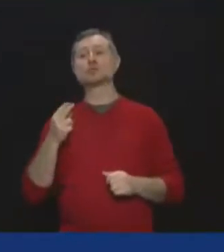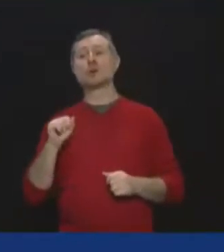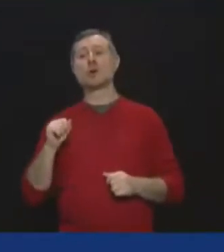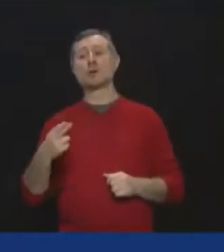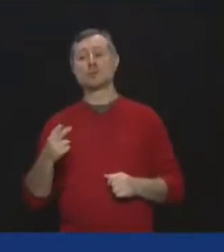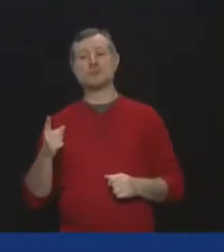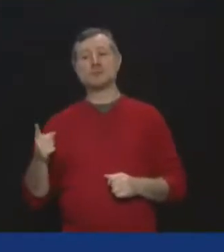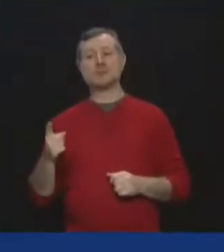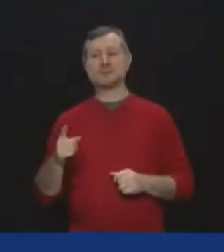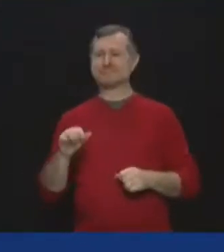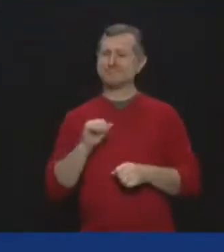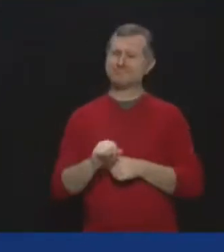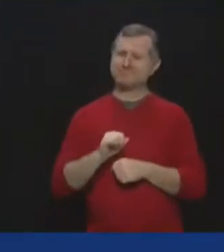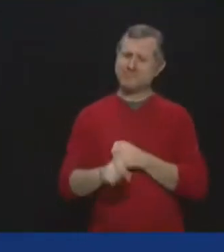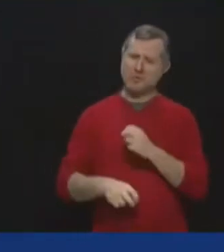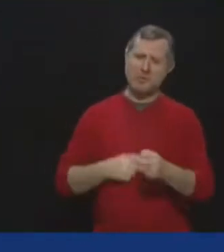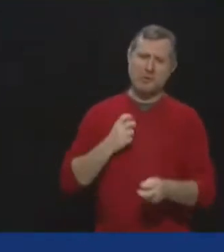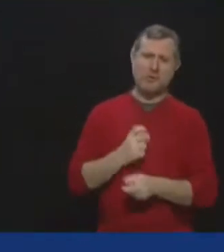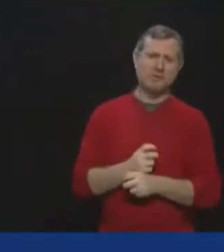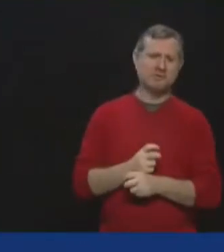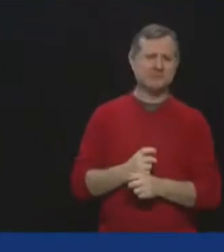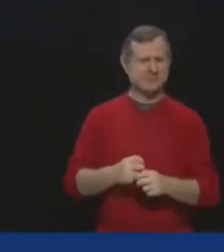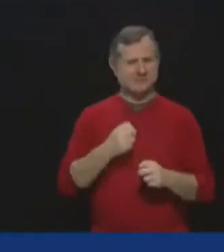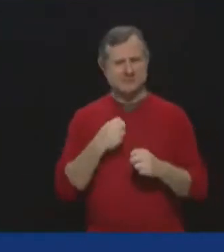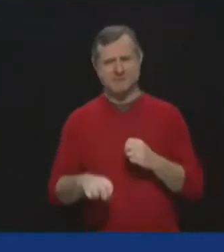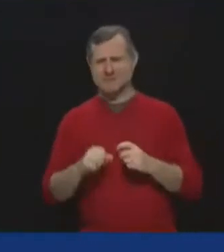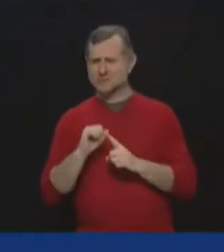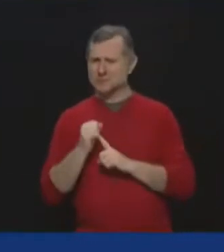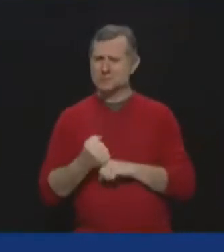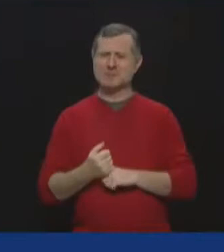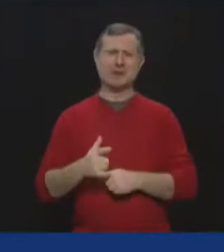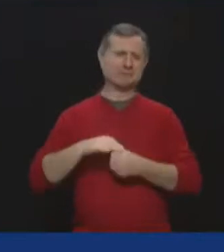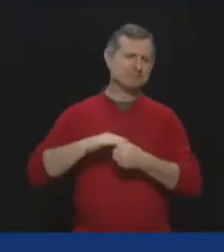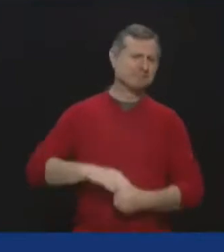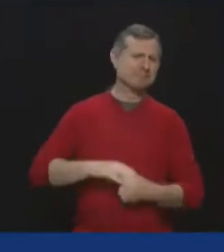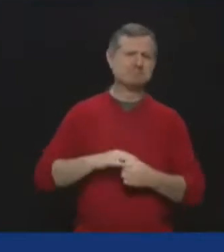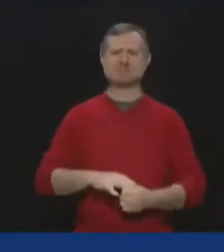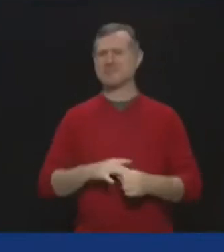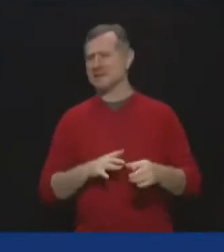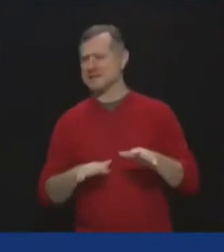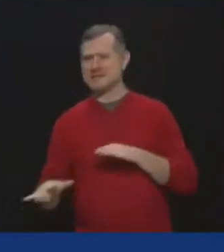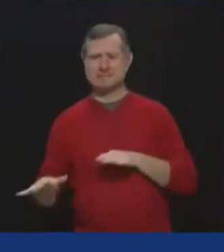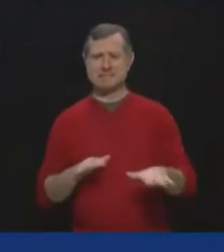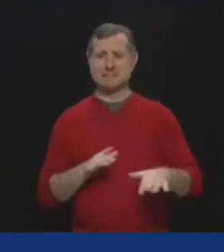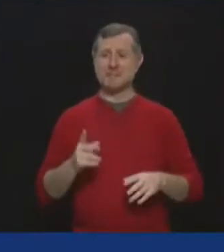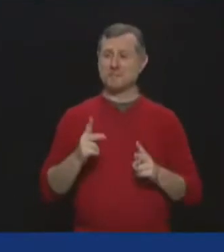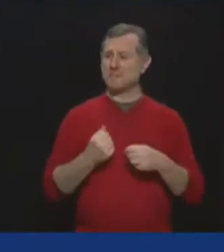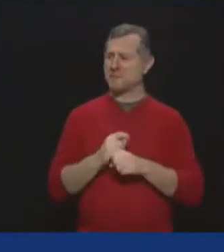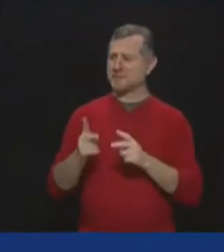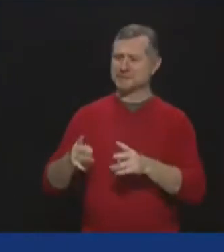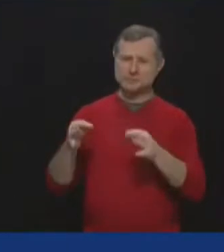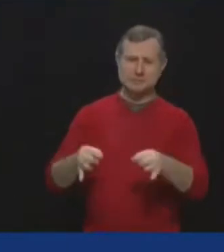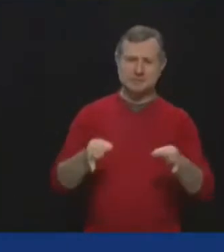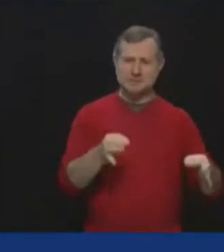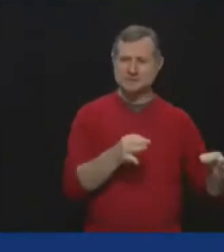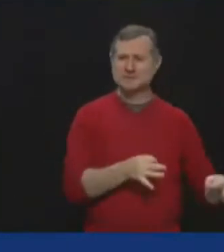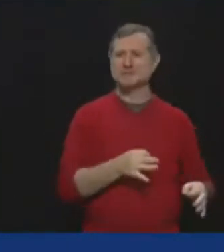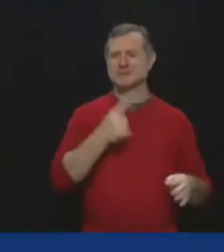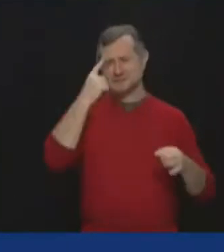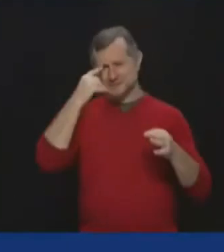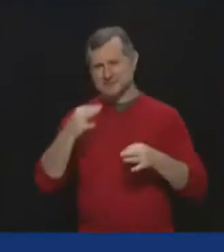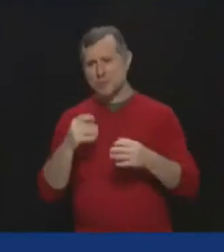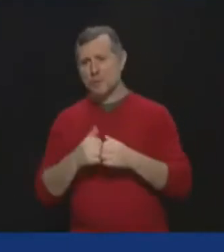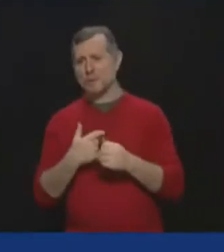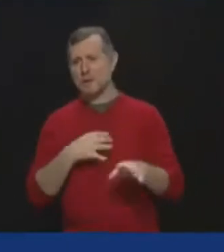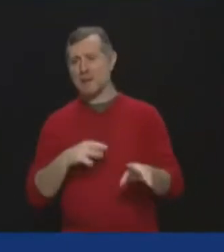they can under very difficult circumstances. People are having to make decisions to leave the